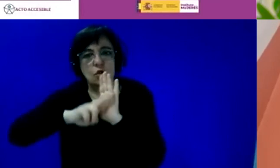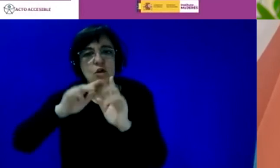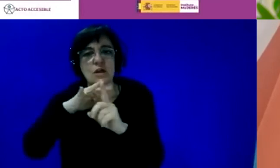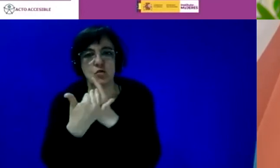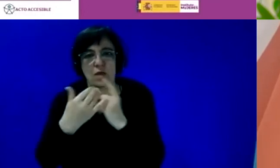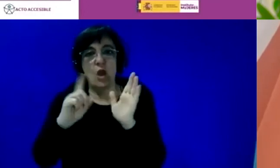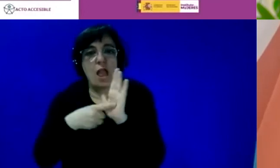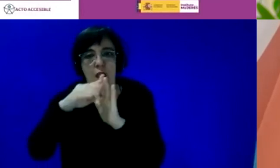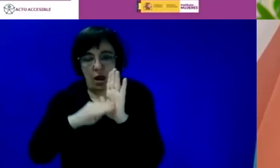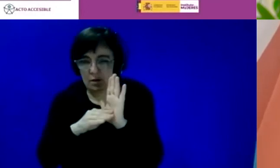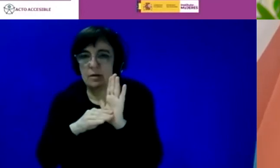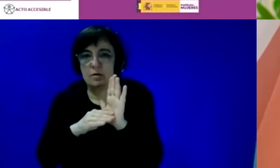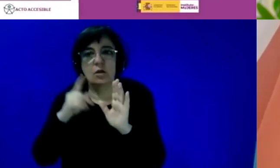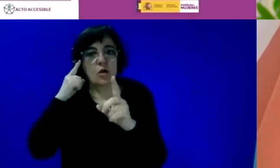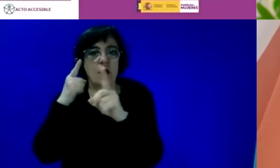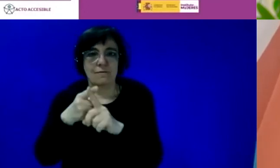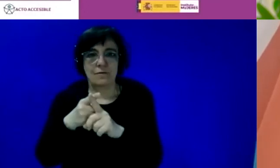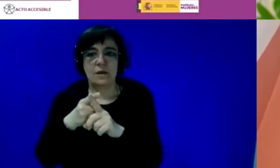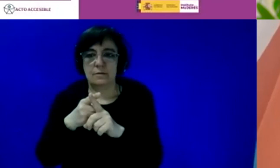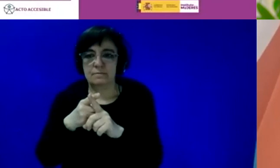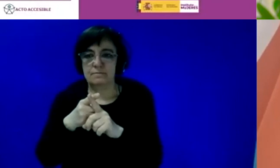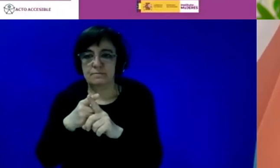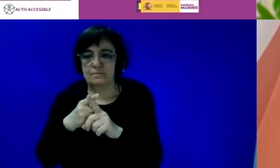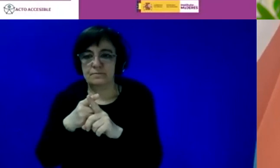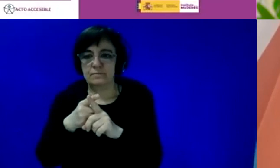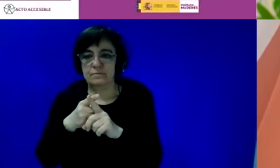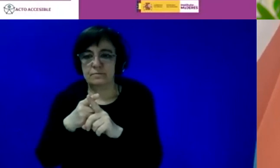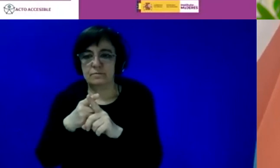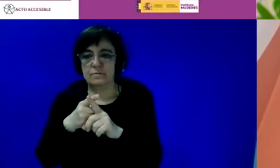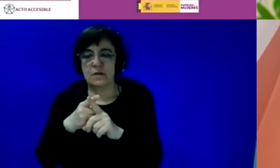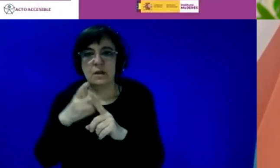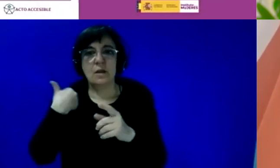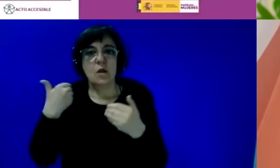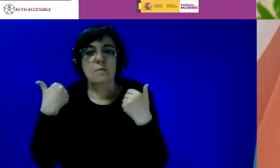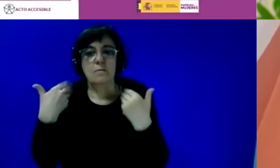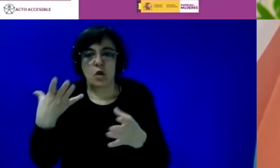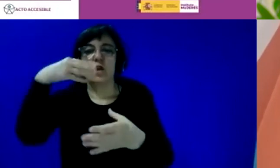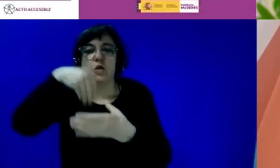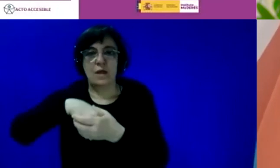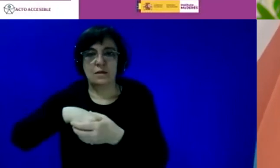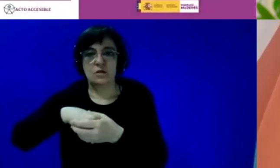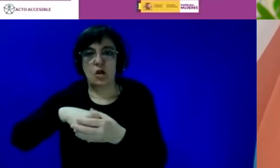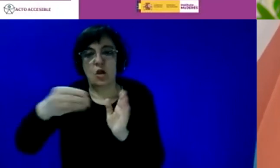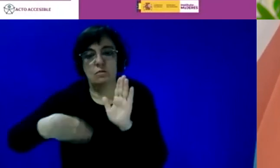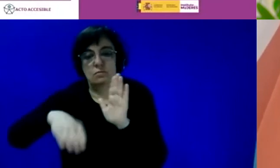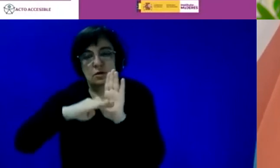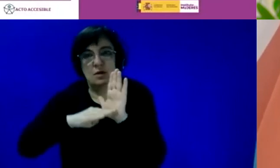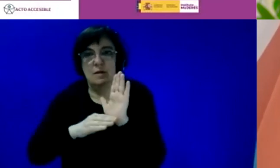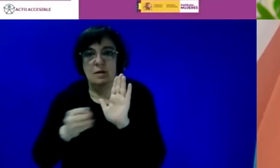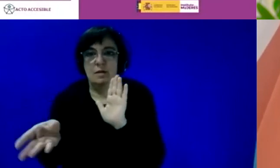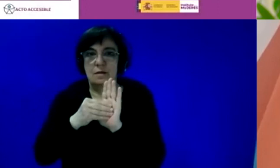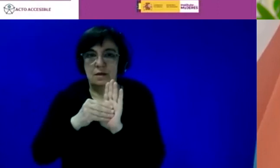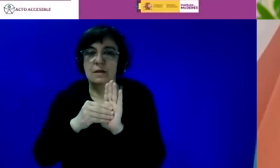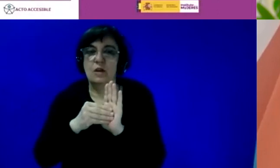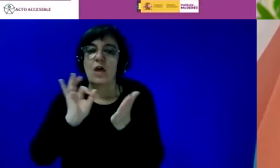involved. We need to legalize, formalize their legal situation so that they are